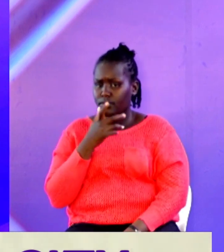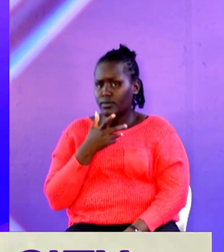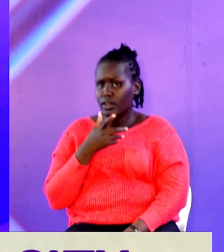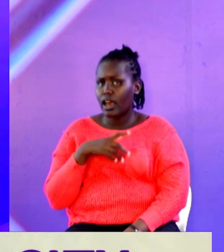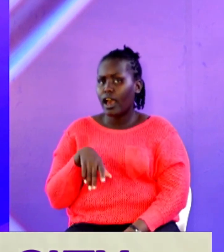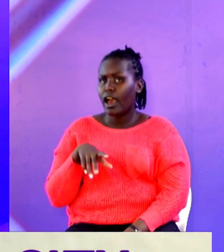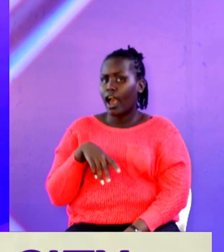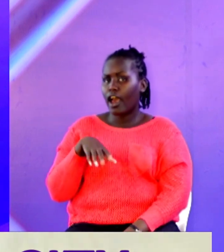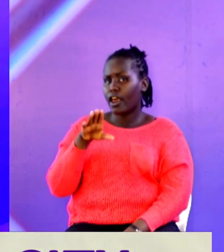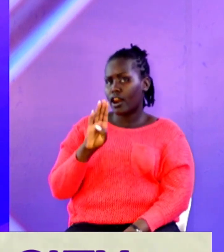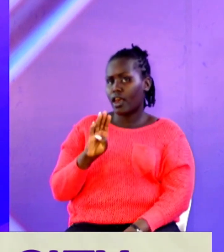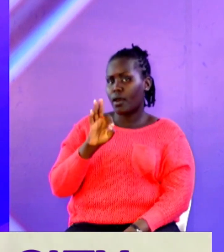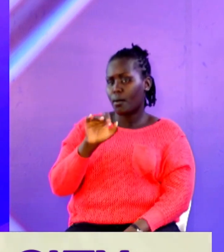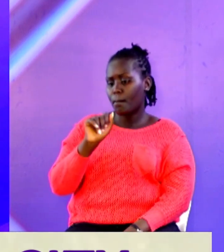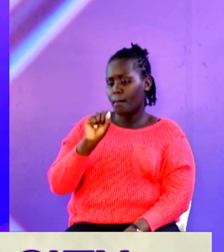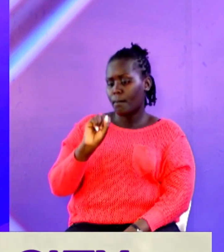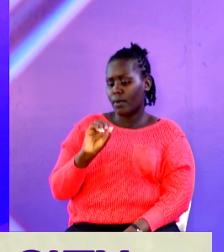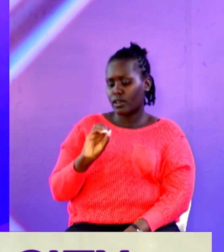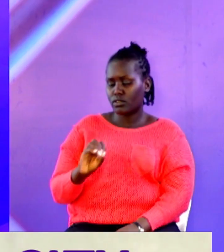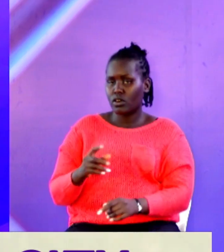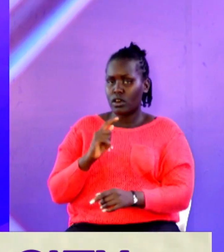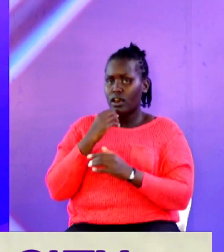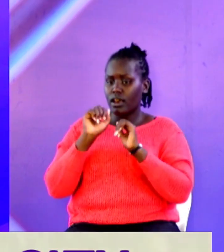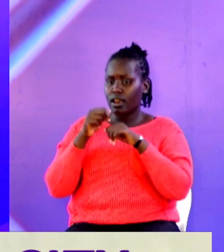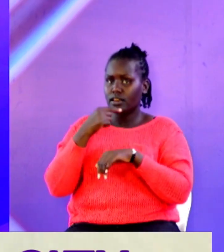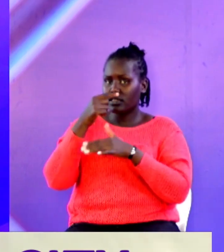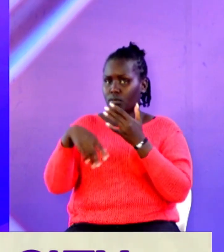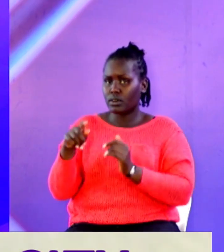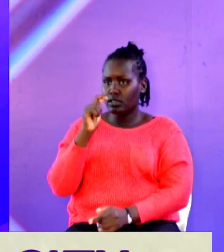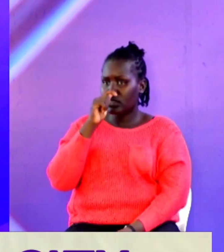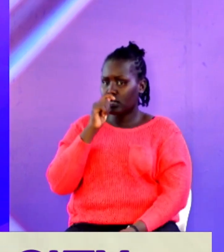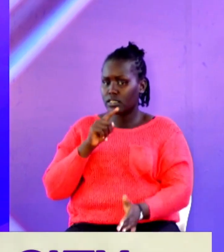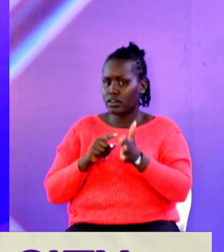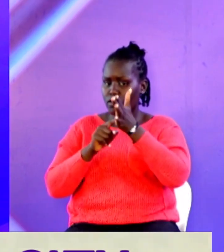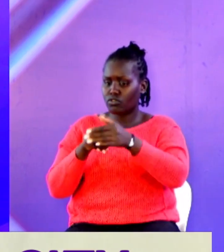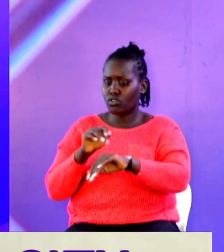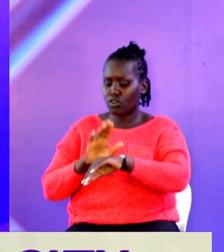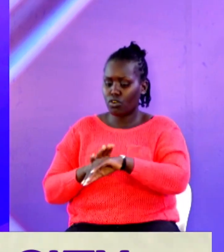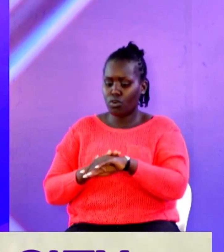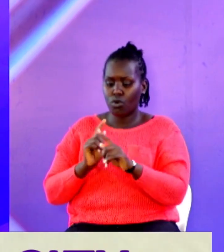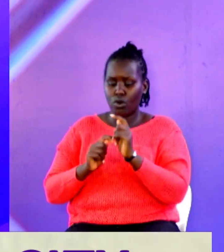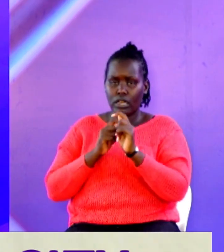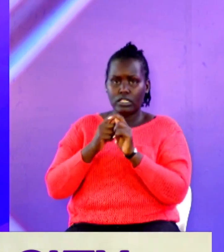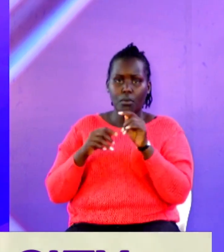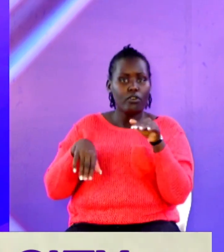Burkina Faso, I will say Tanzania, they have really shown good type of football,